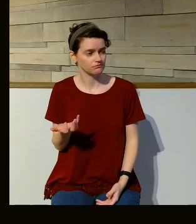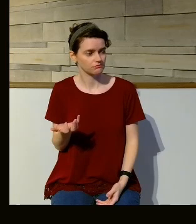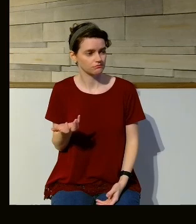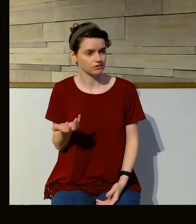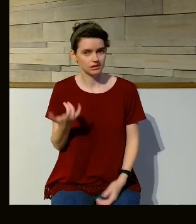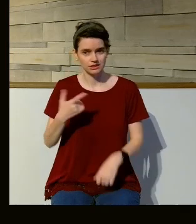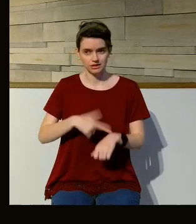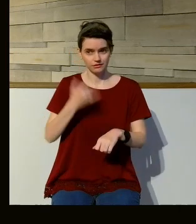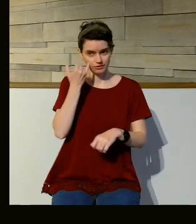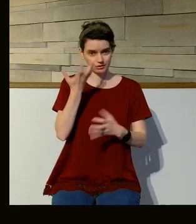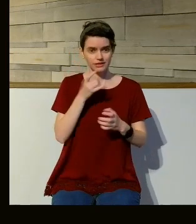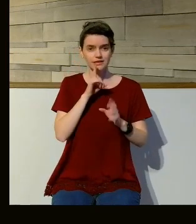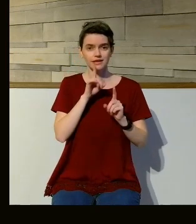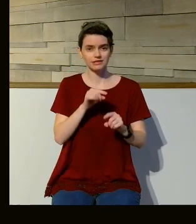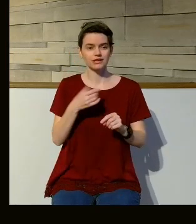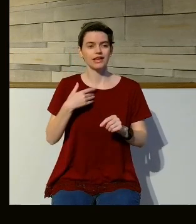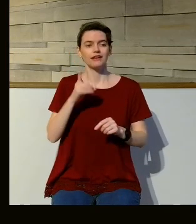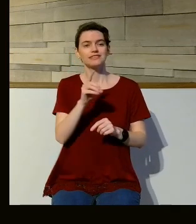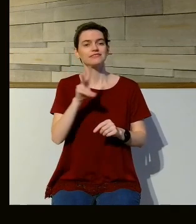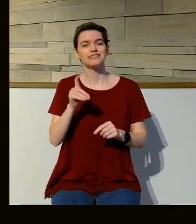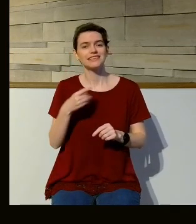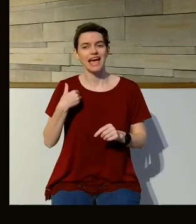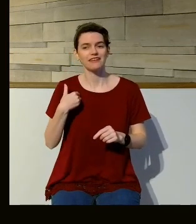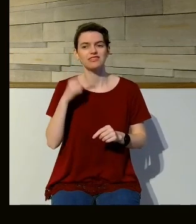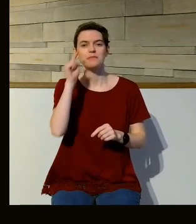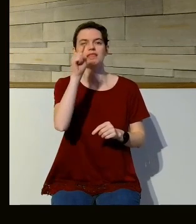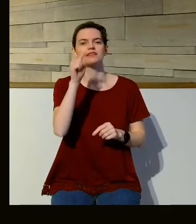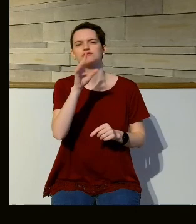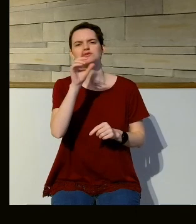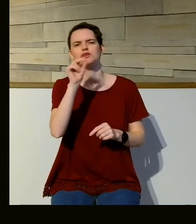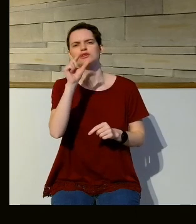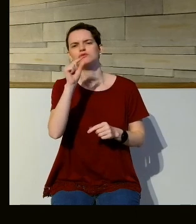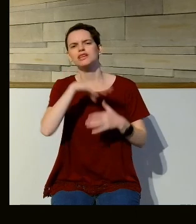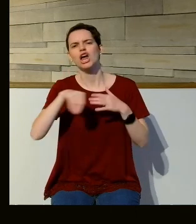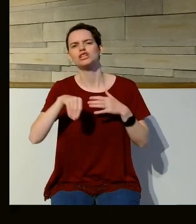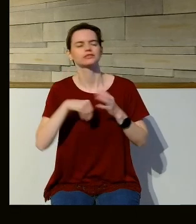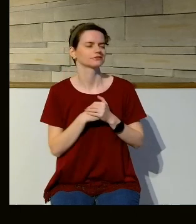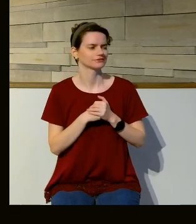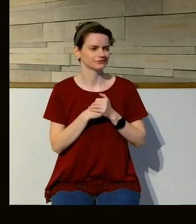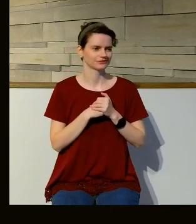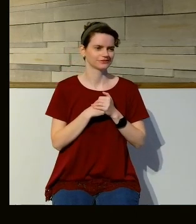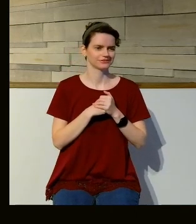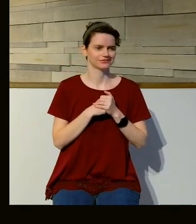Well, we're out of time. If you want the answer, you can get my DVD back there, A Case for the Soul, for $20.